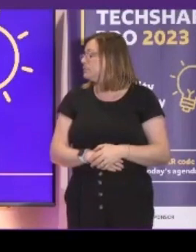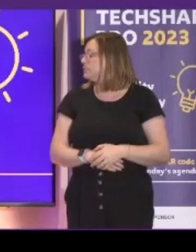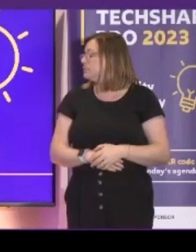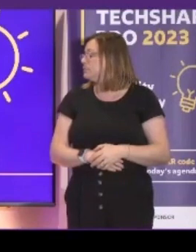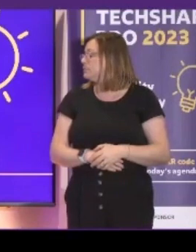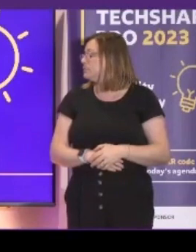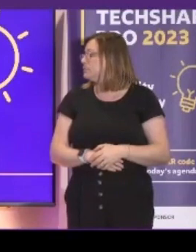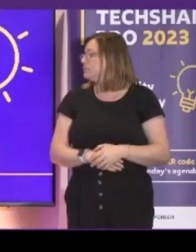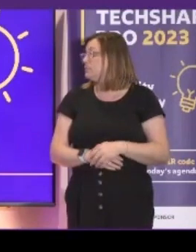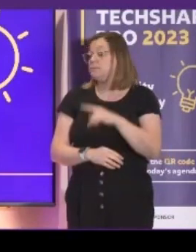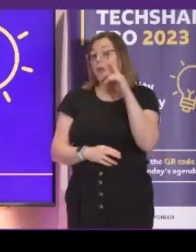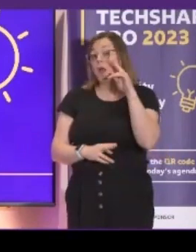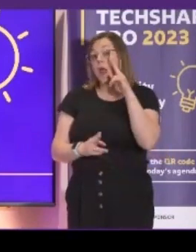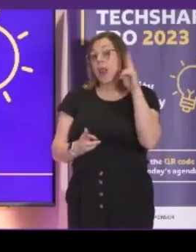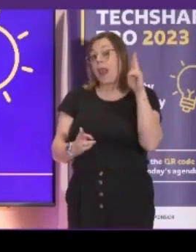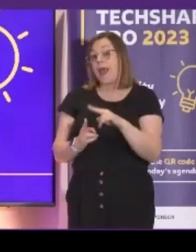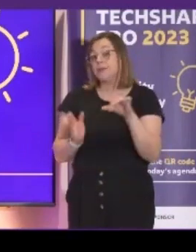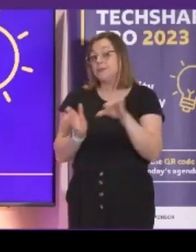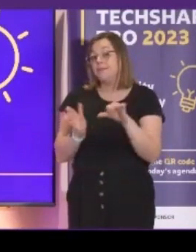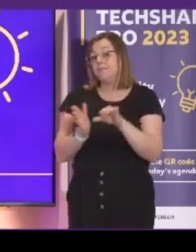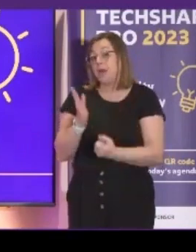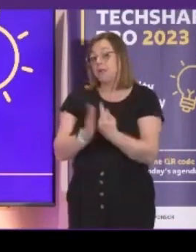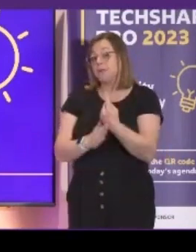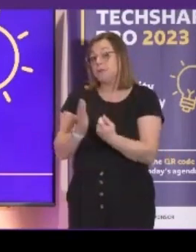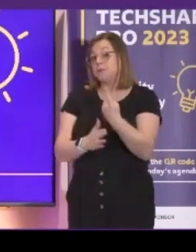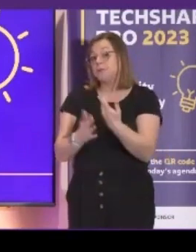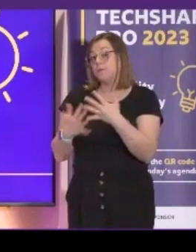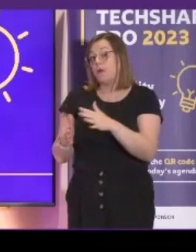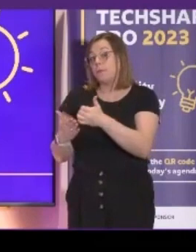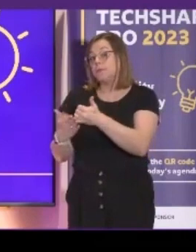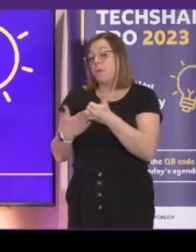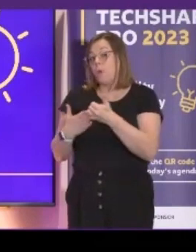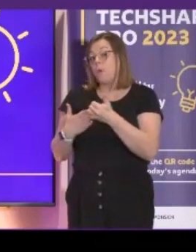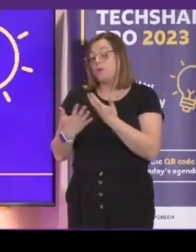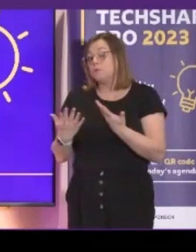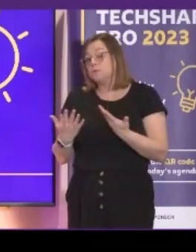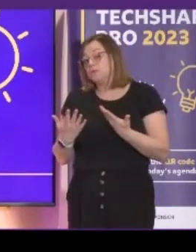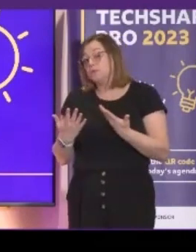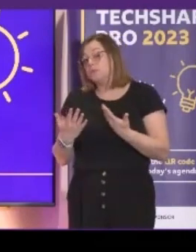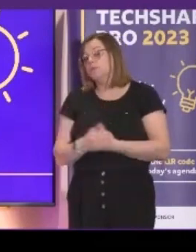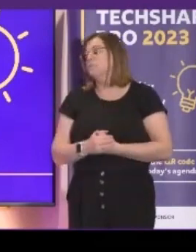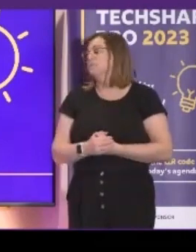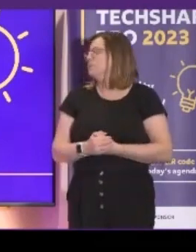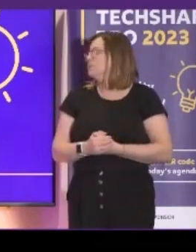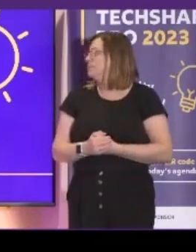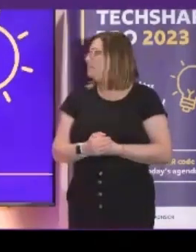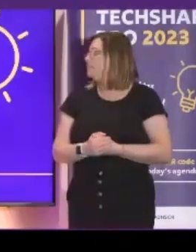Are you seeing less defects from the support that we've been able to provide you guys?